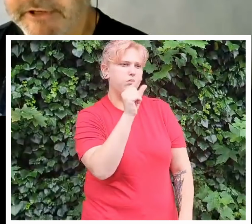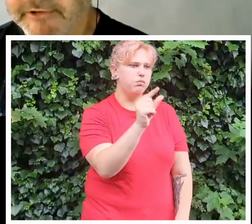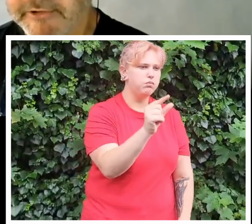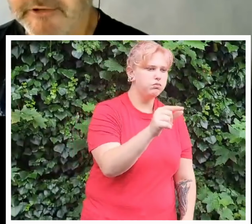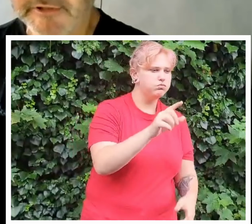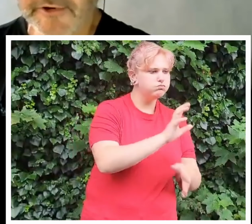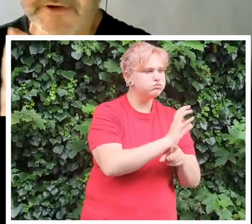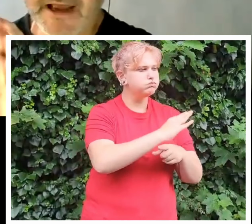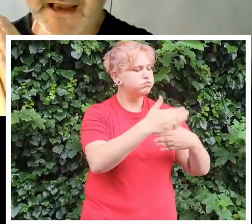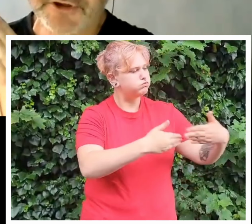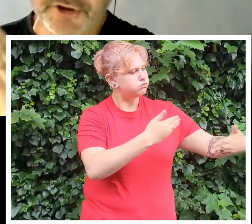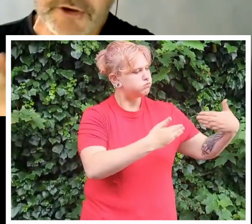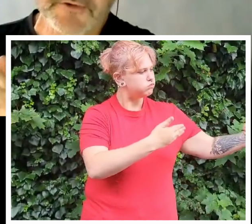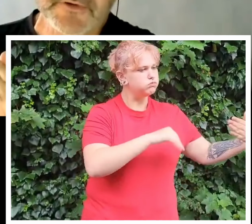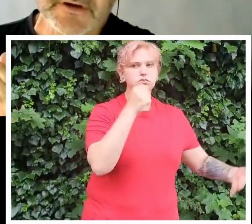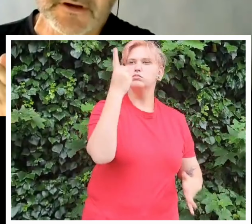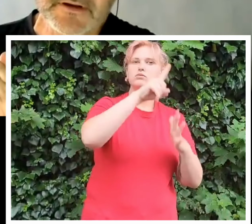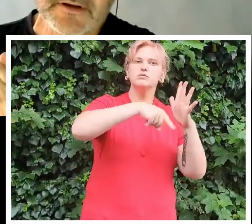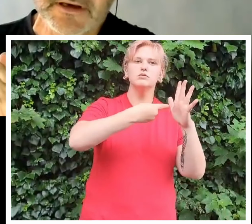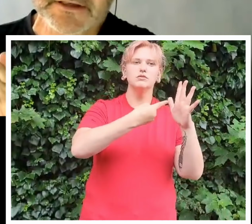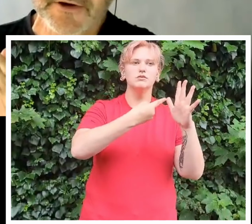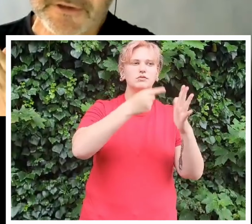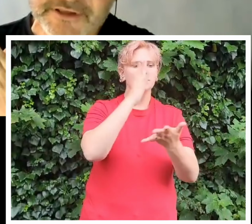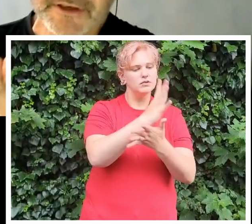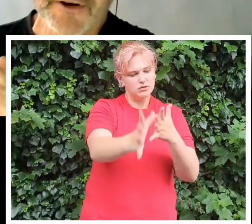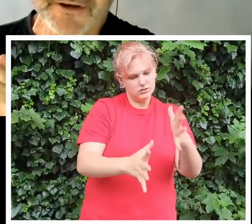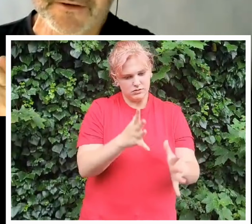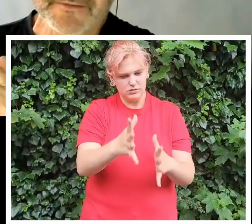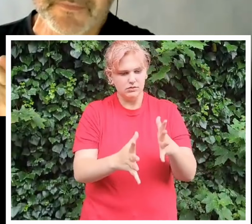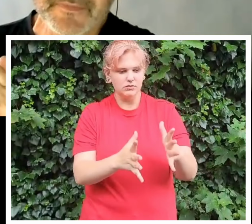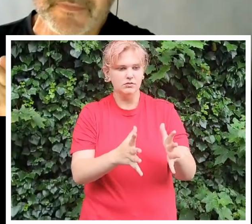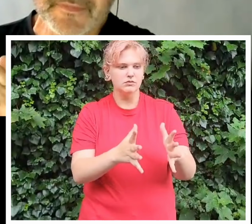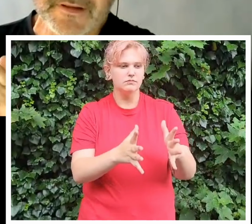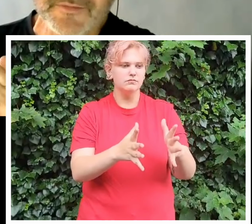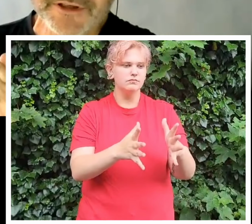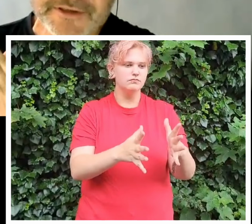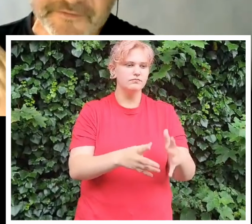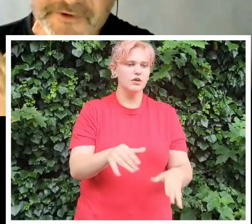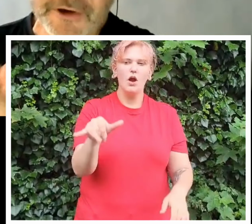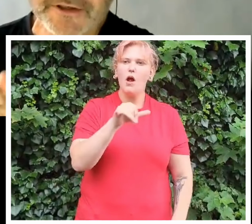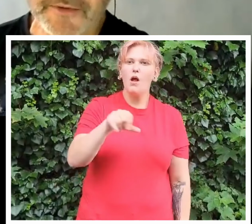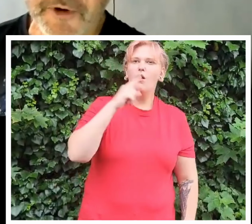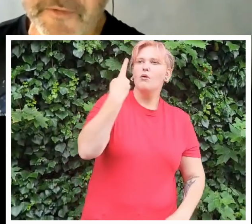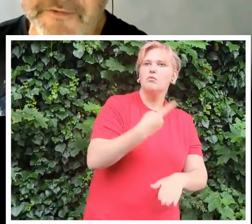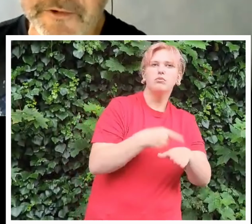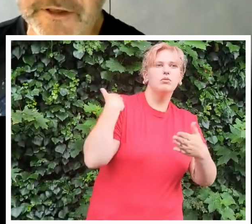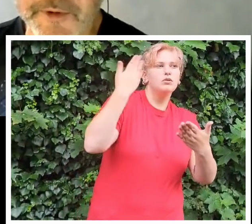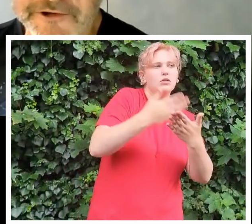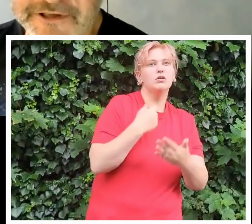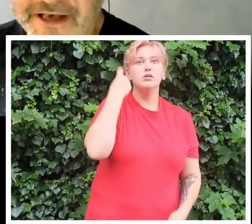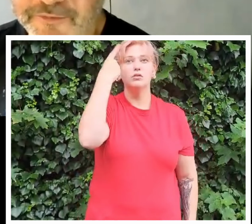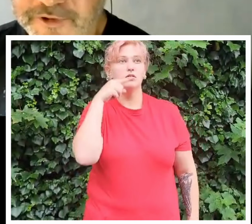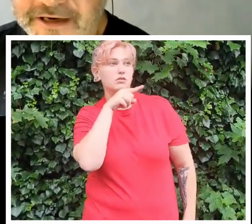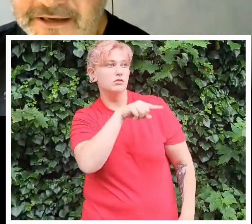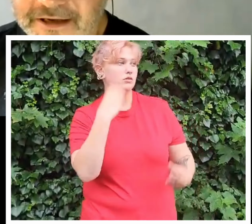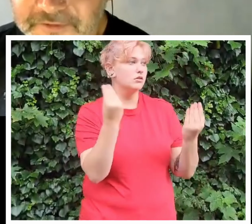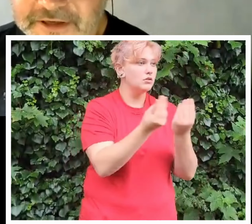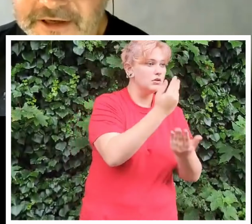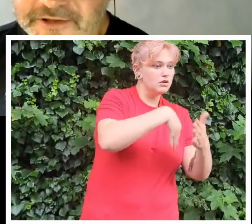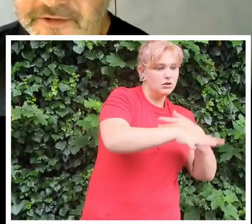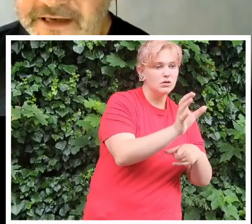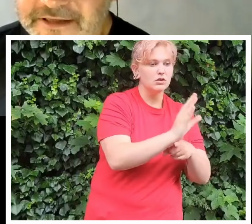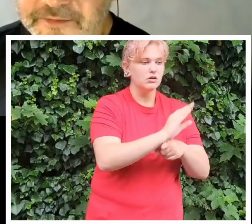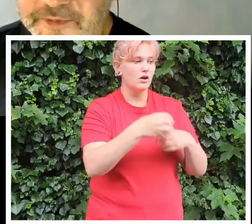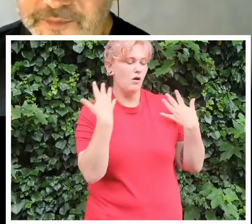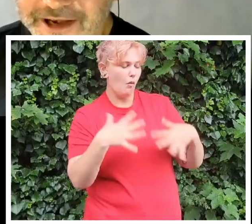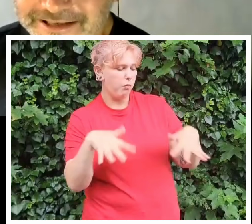this video goes on. And June is going to sign, which is the first time I've ever experienced that within a